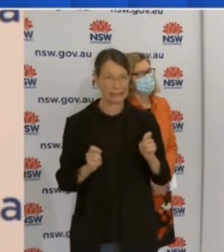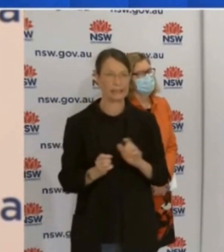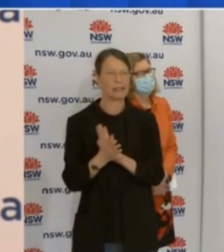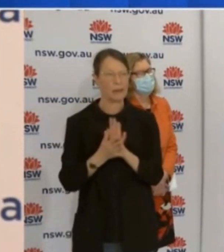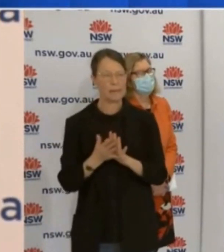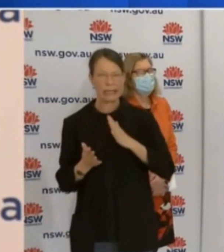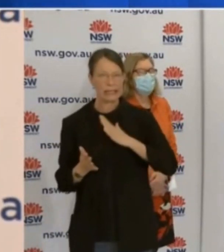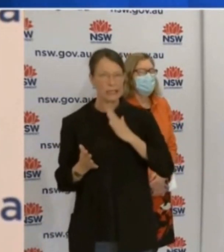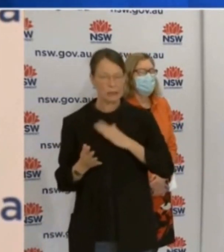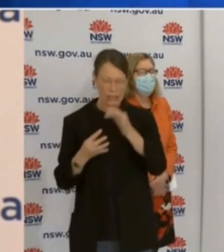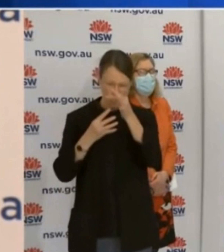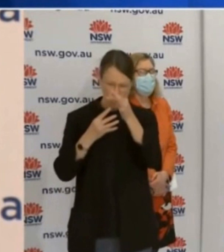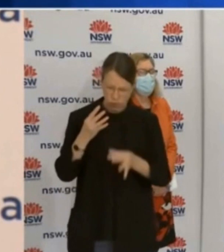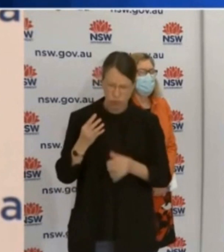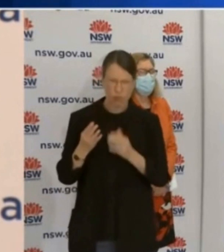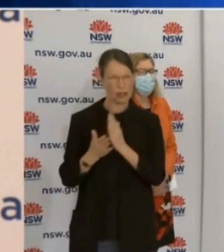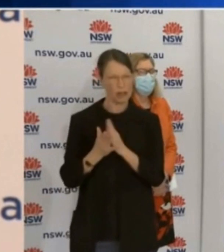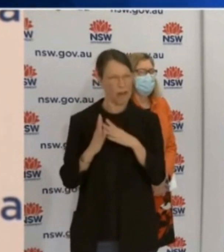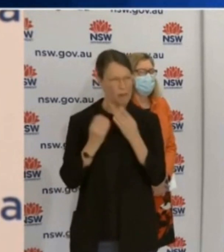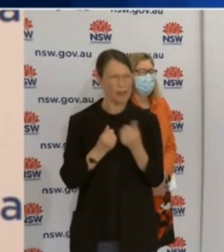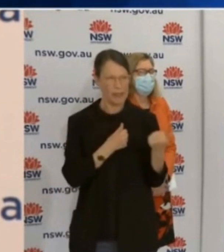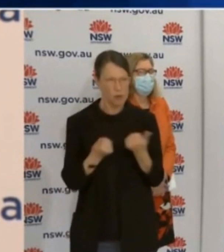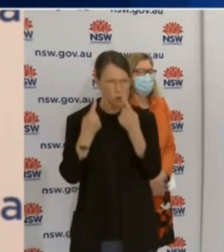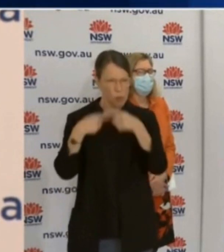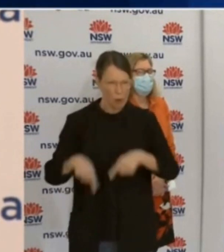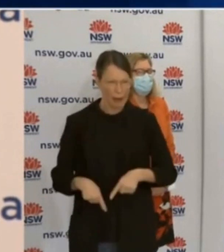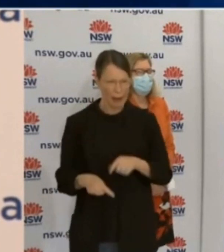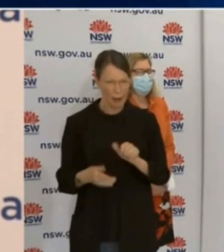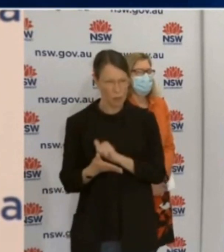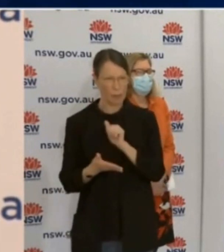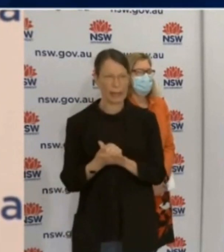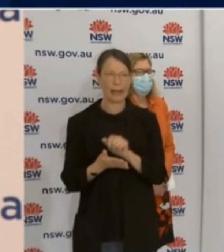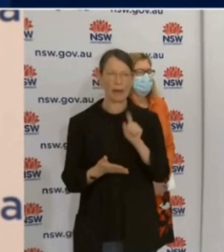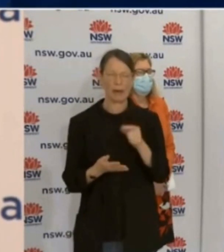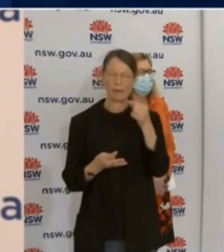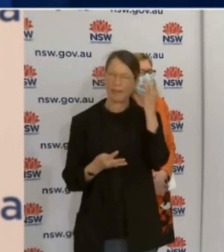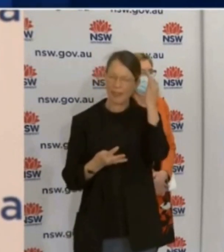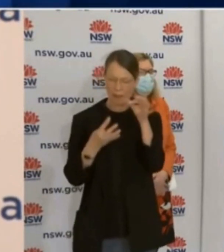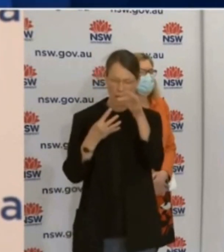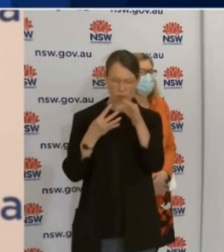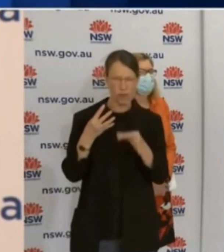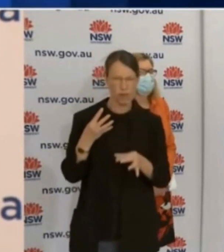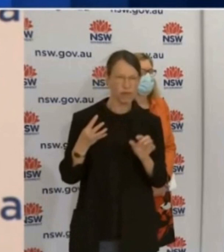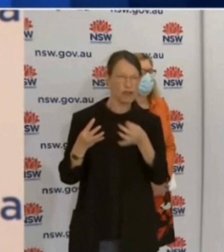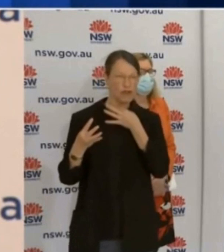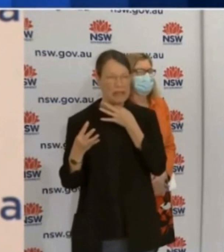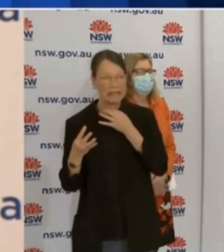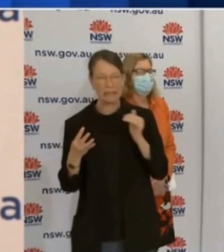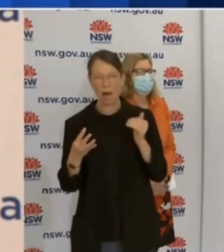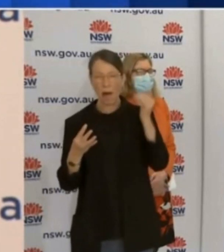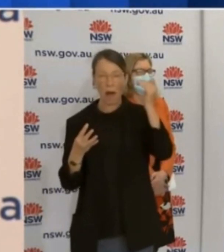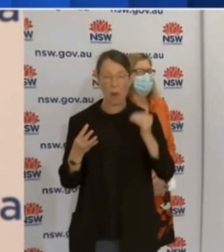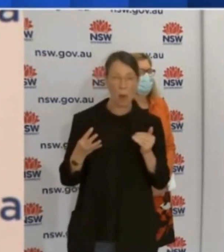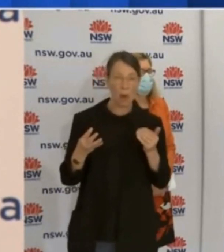covered off on all of those aspects. But at the end of the day, when we've weighed all those things up and we think there's a real risk, and sometimes the risk comes from